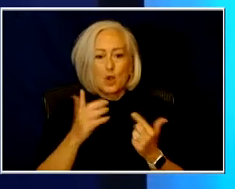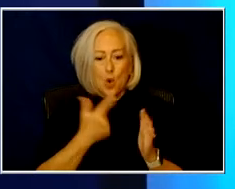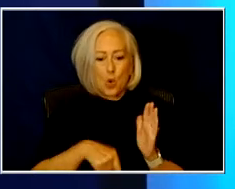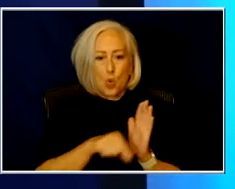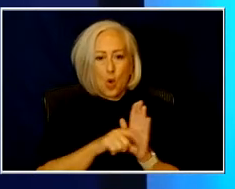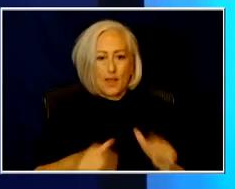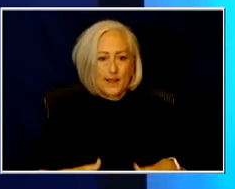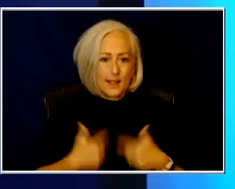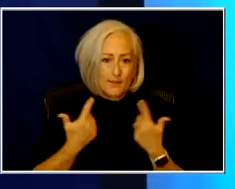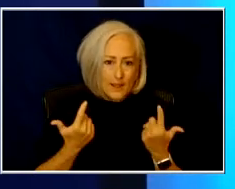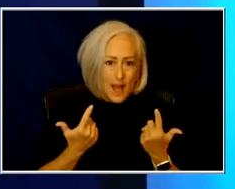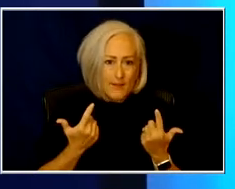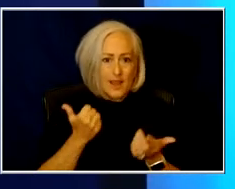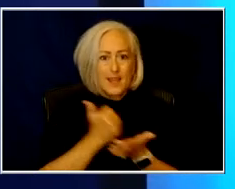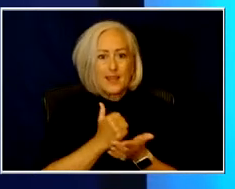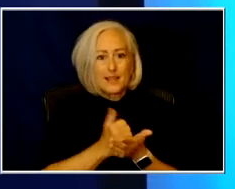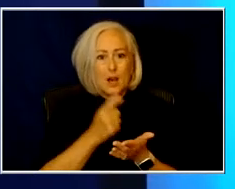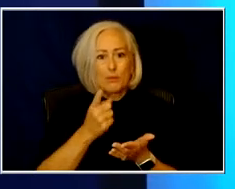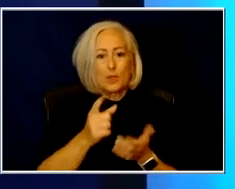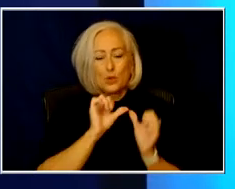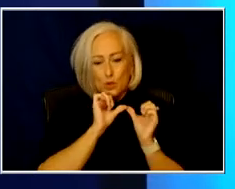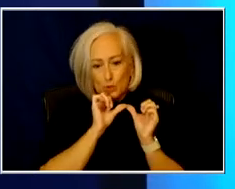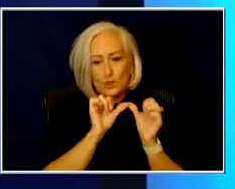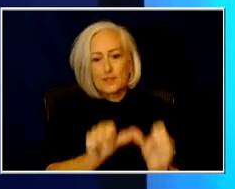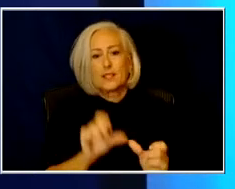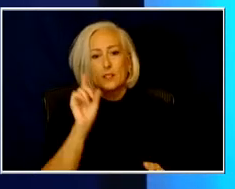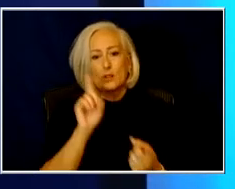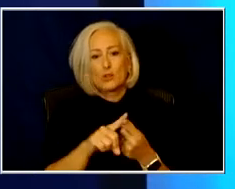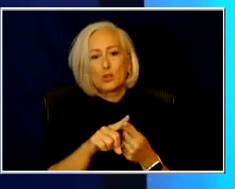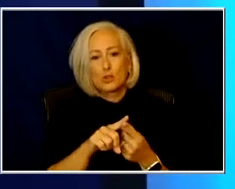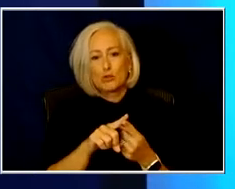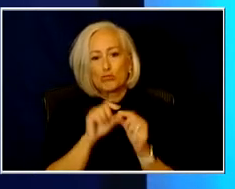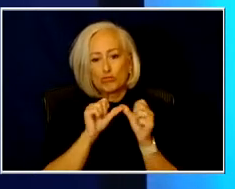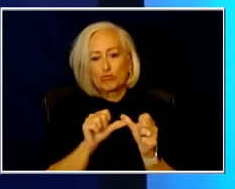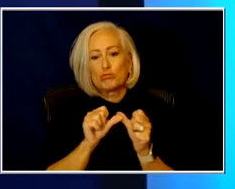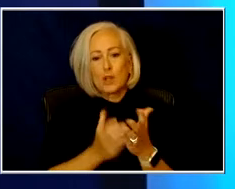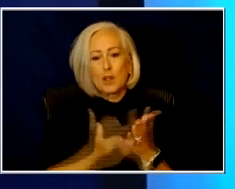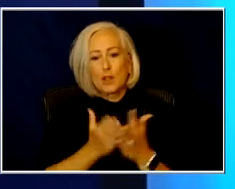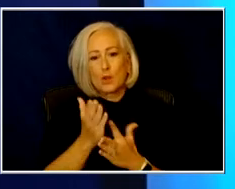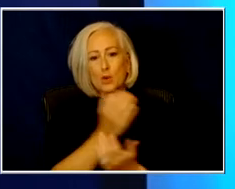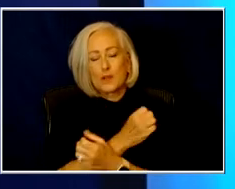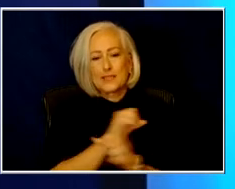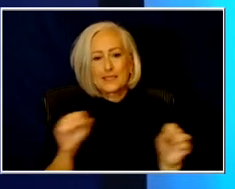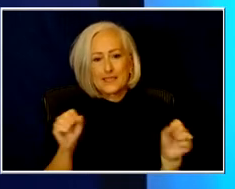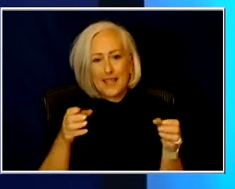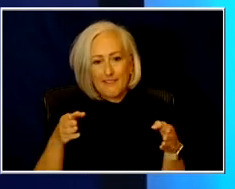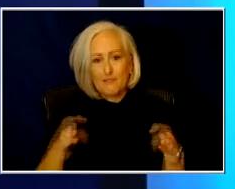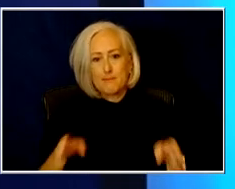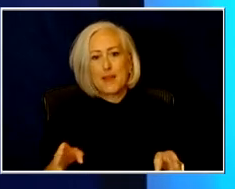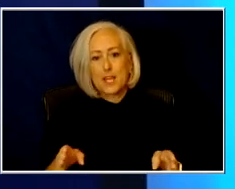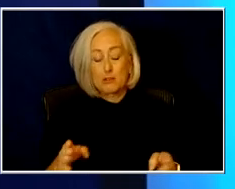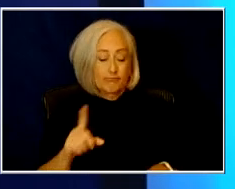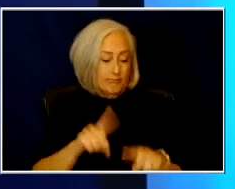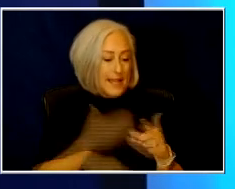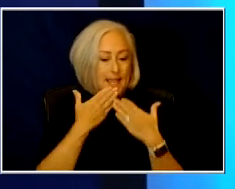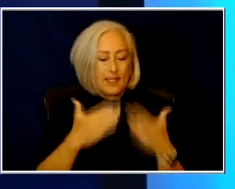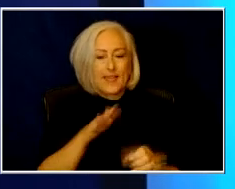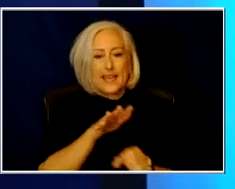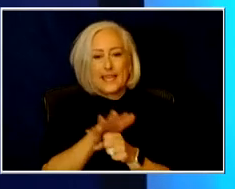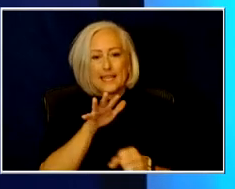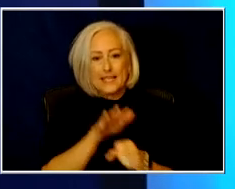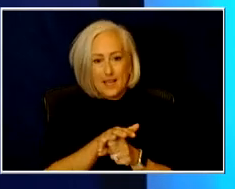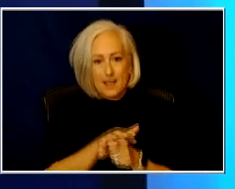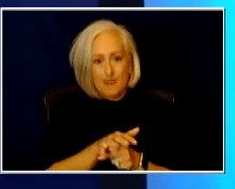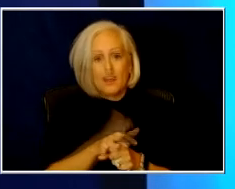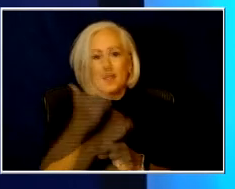and really help you to continue to to move through uh in a safe and healthy manner so I just can't thank him enough and I know that that our